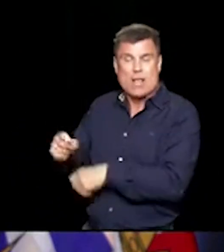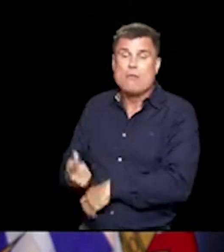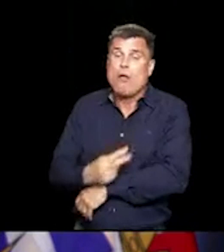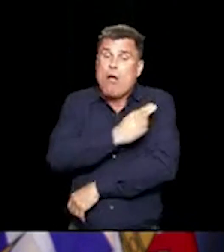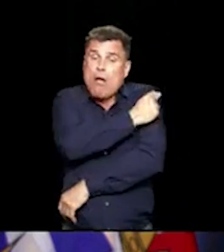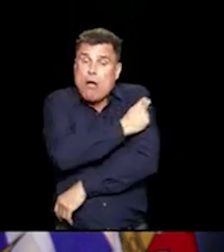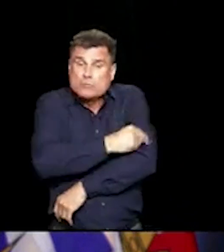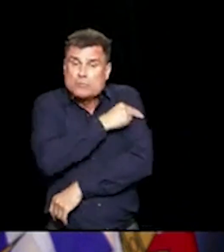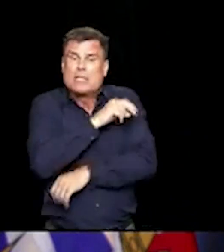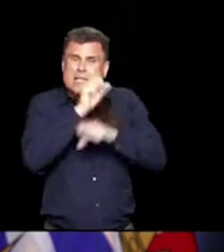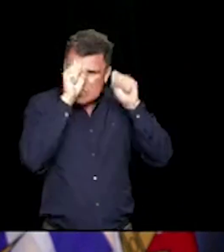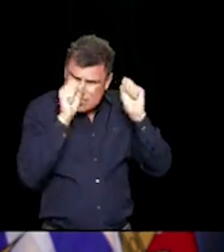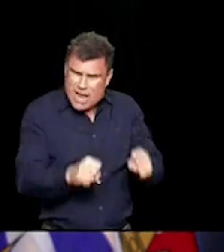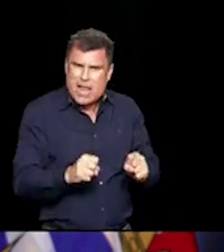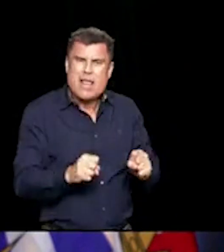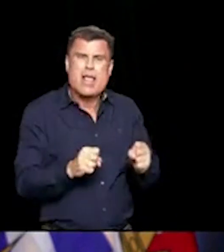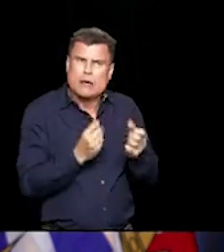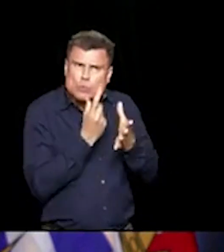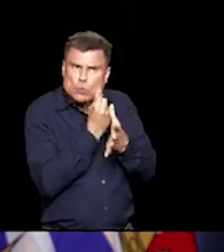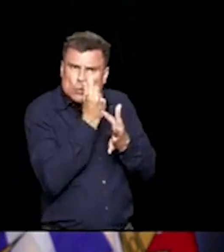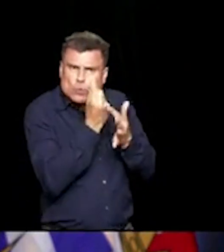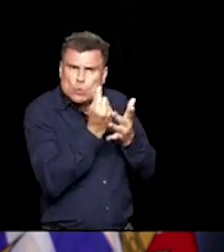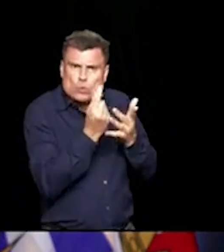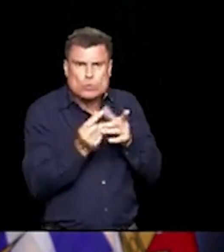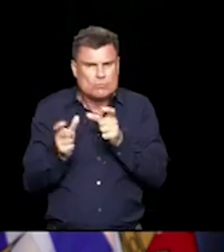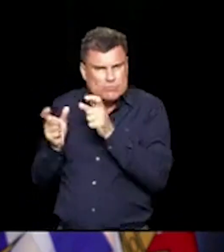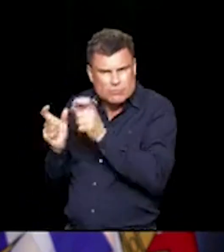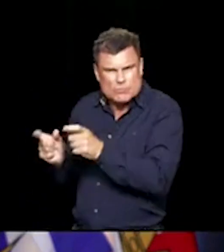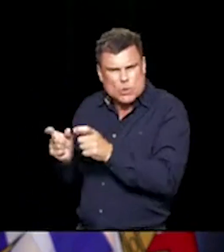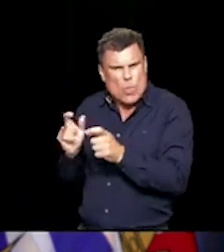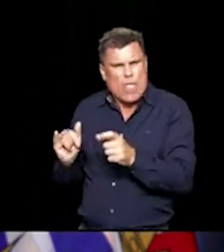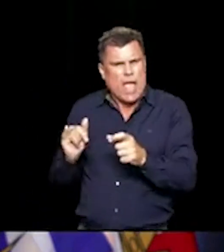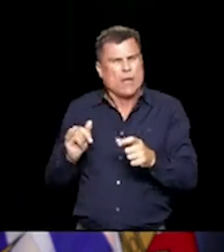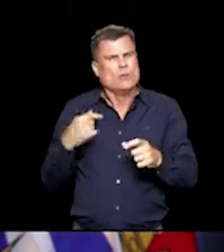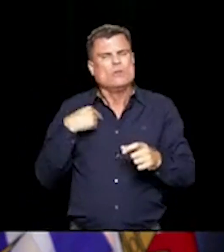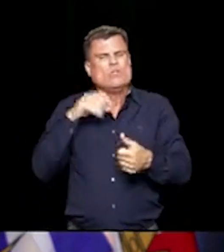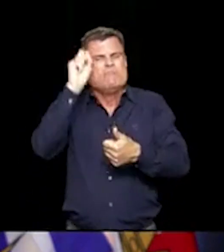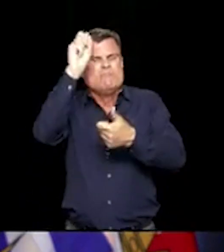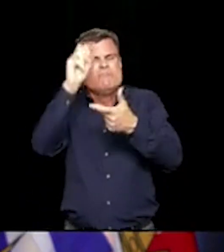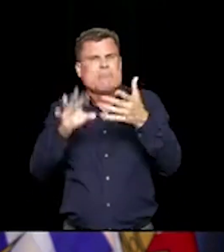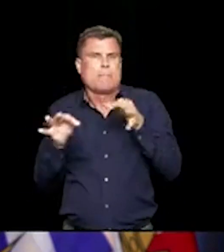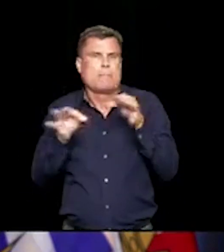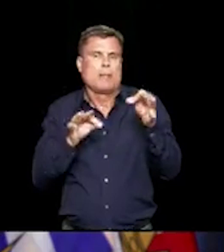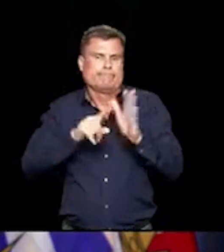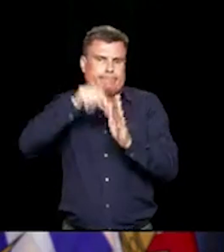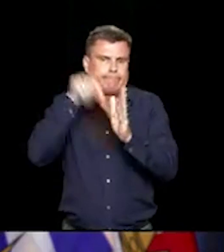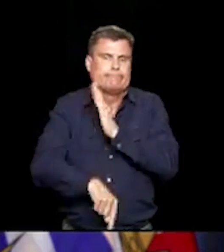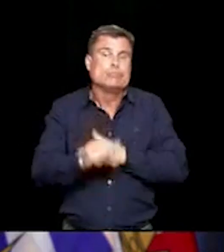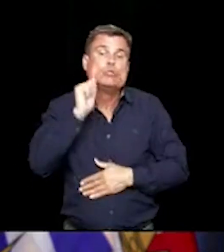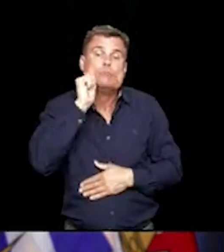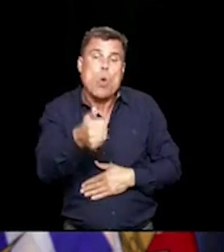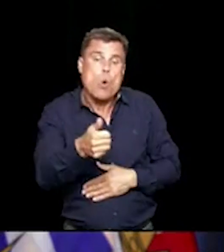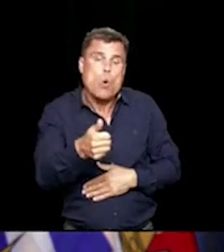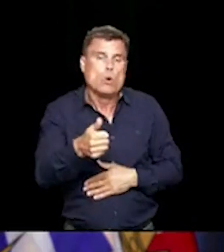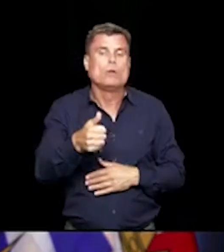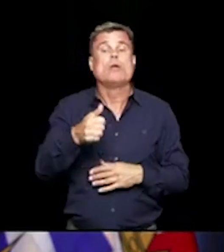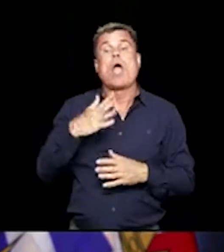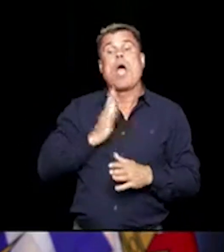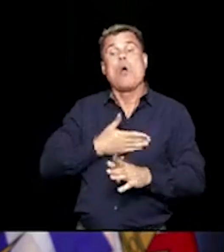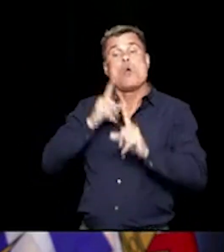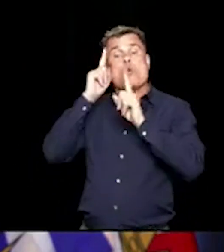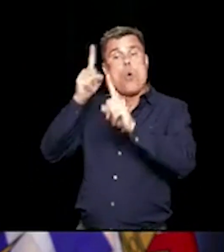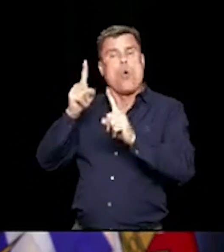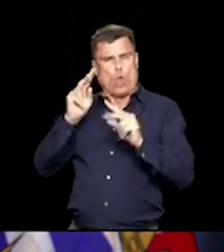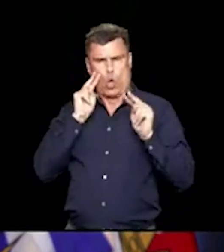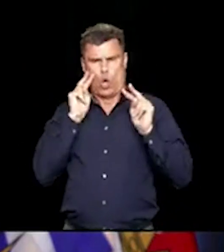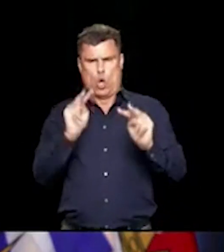can do in the healthcare system, and some of those in our plan for the fall we'll lay out tomorrow, which are also obviously part of efforts both to deal